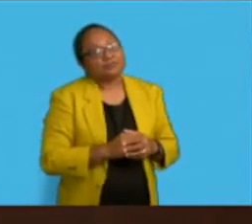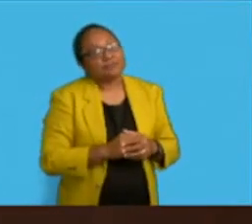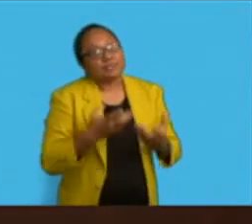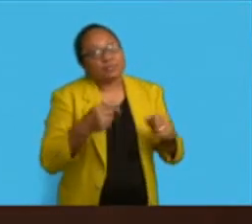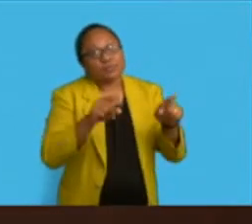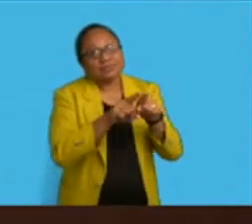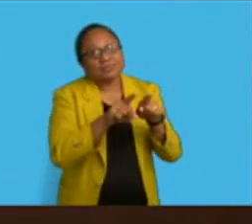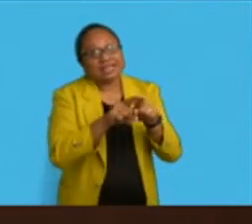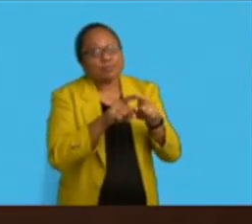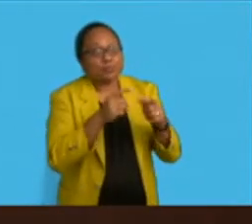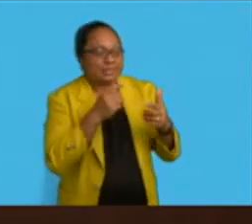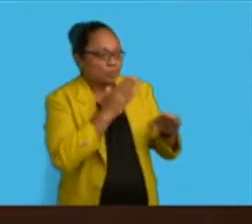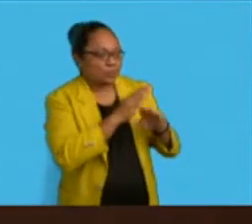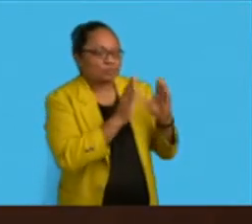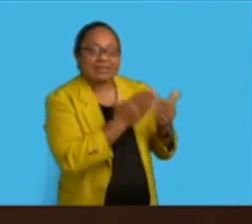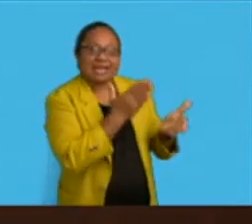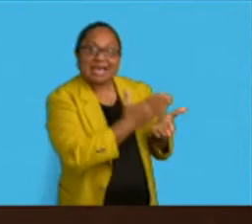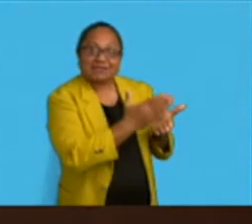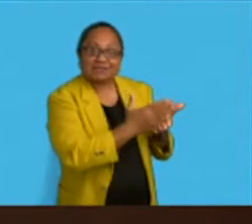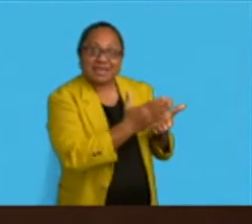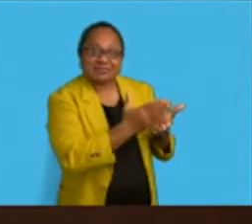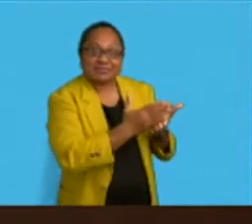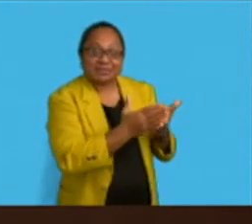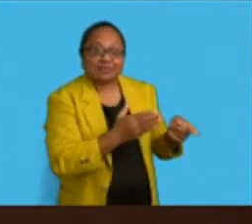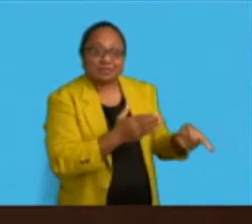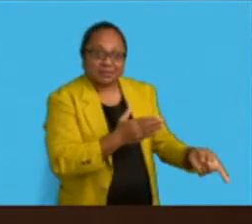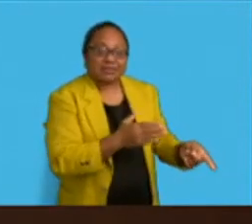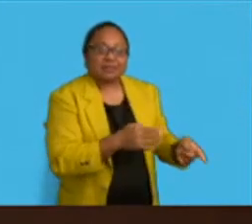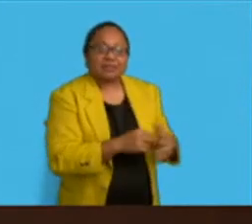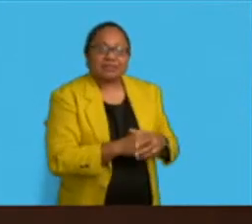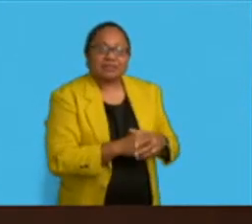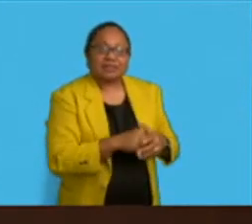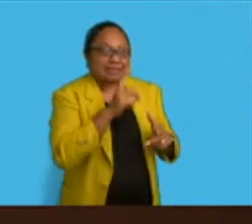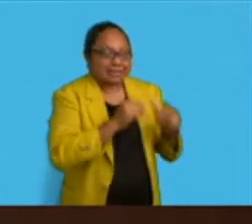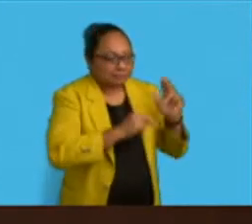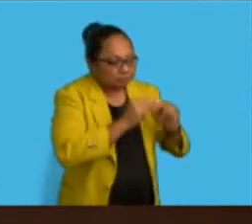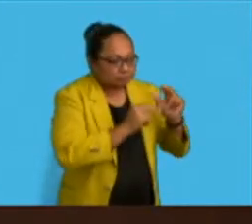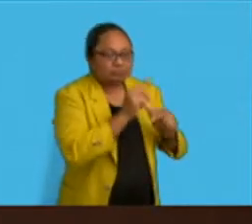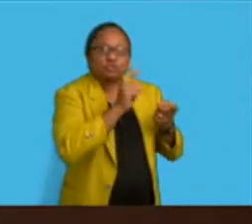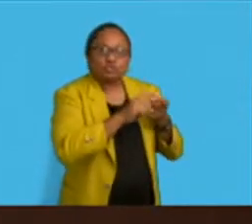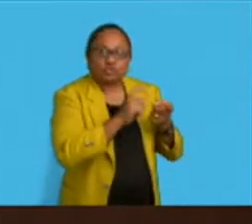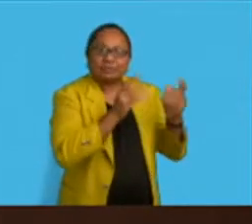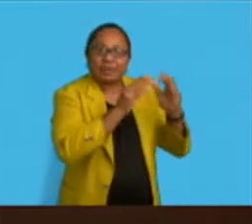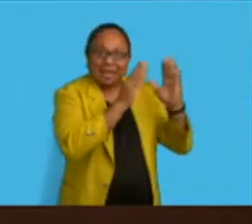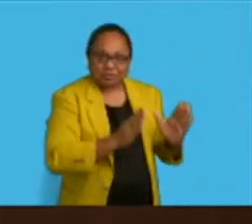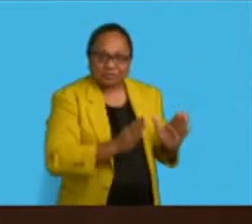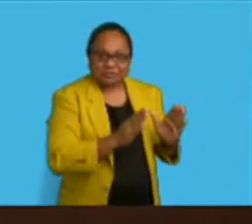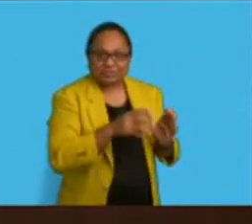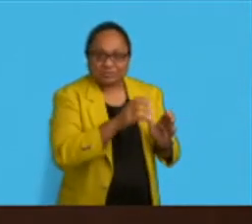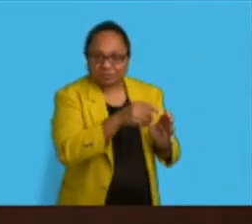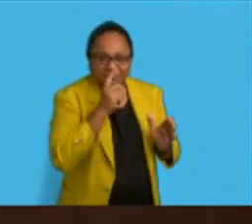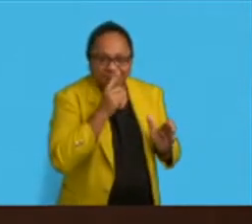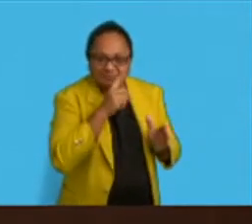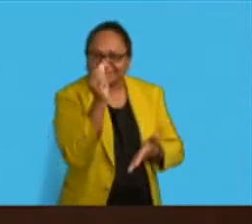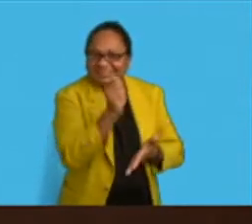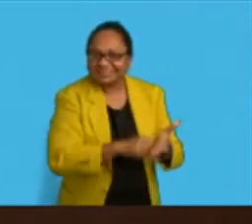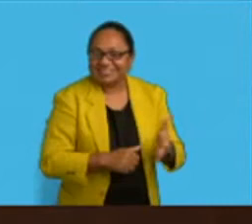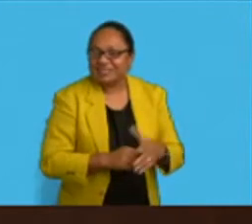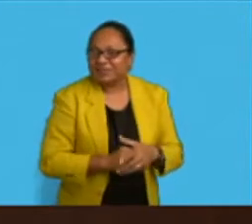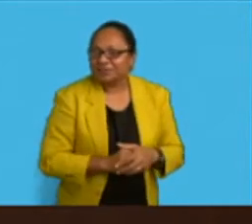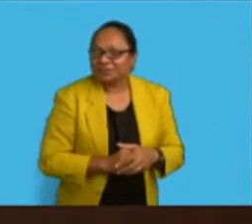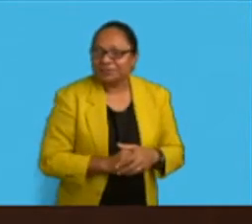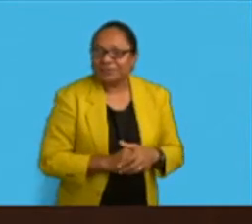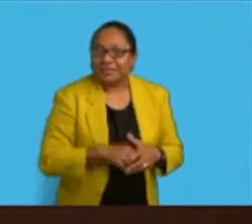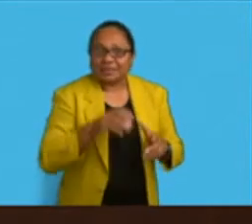also working with FNPF and the private sector to construct affordable residential buildings and issue strata titles. In the first of these partnerships,